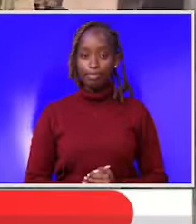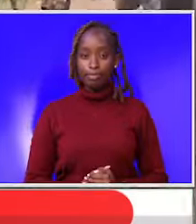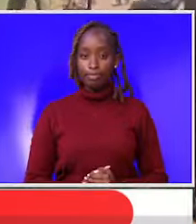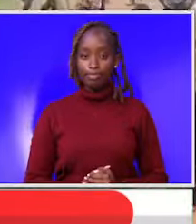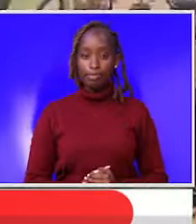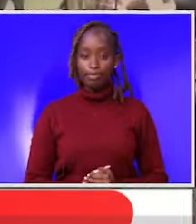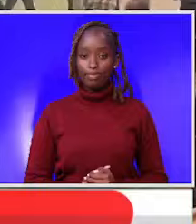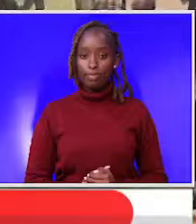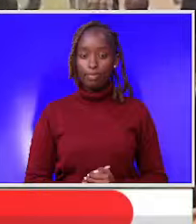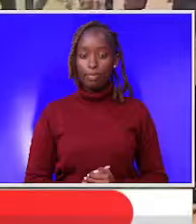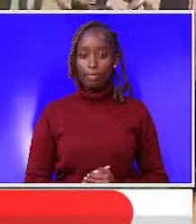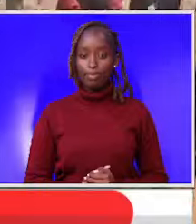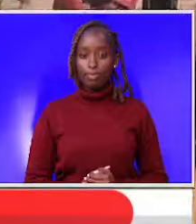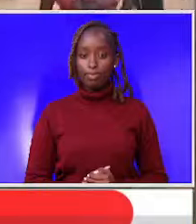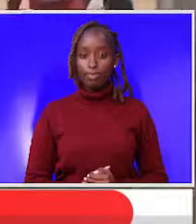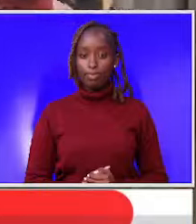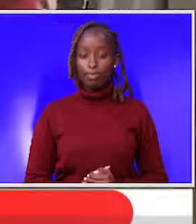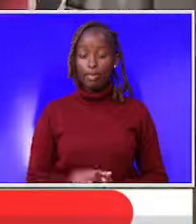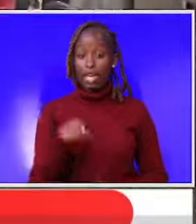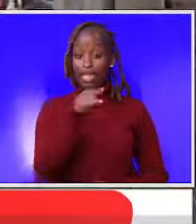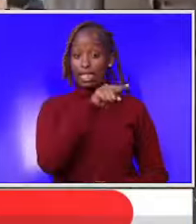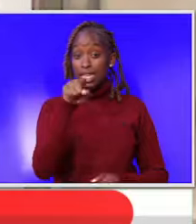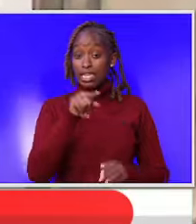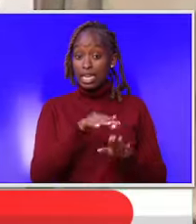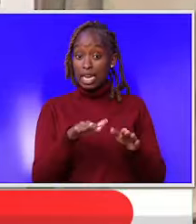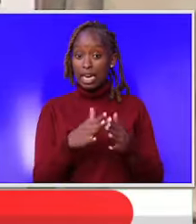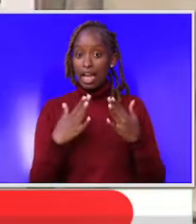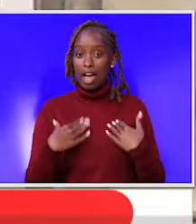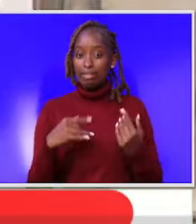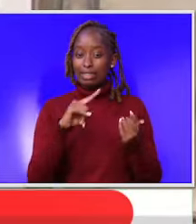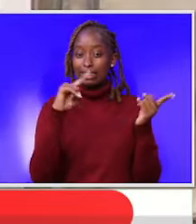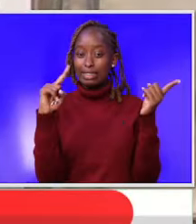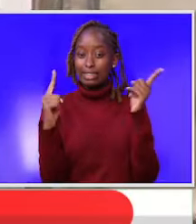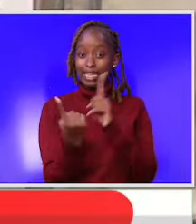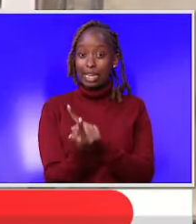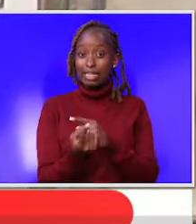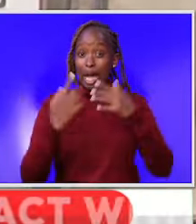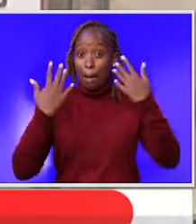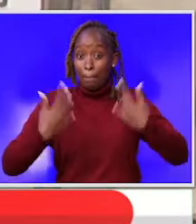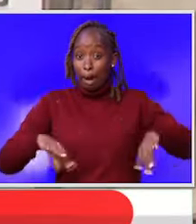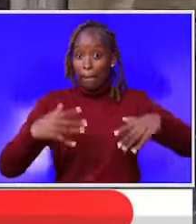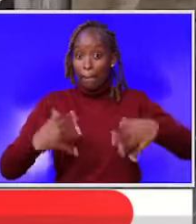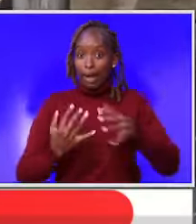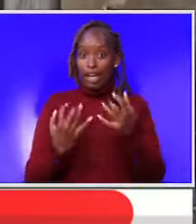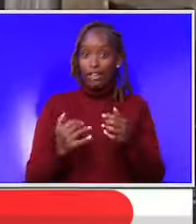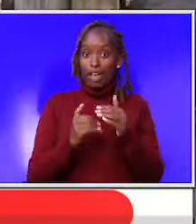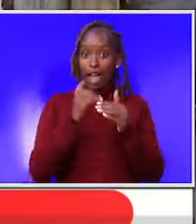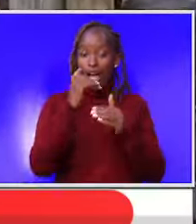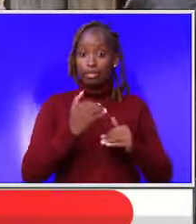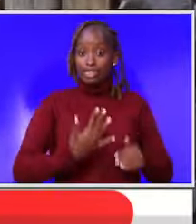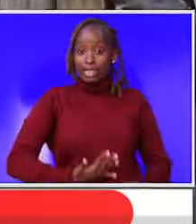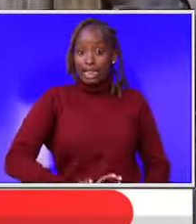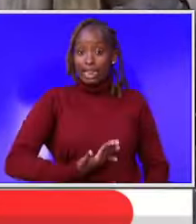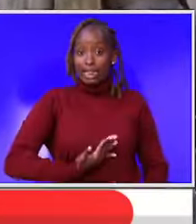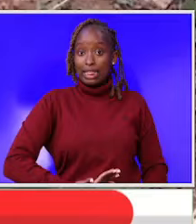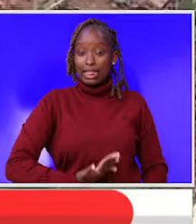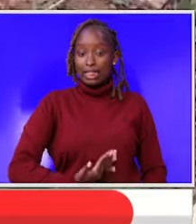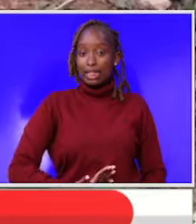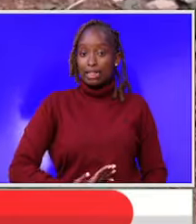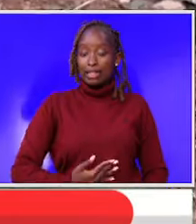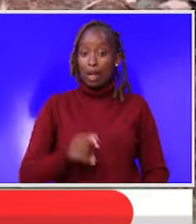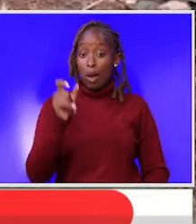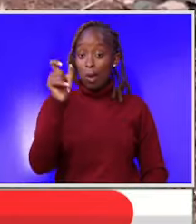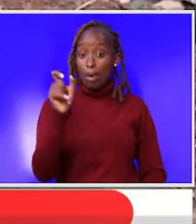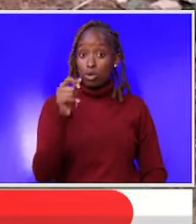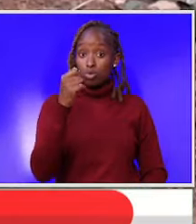The scene turned dramatic at Gachocho Police Station as an agitated mob lynched minor Richard, who was